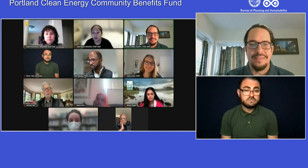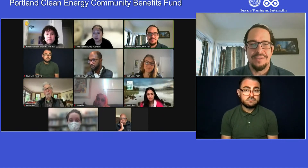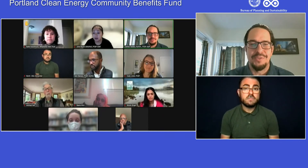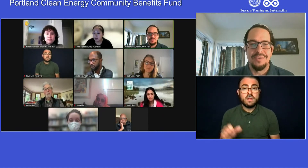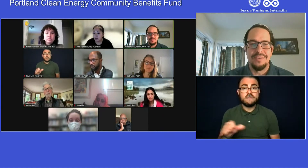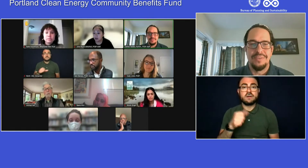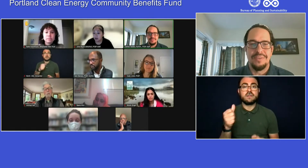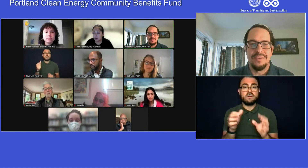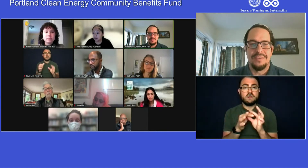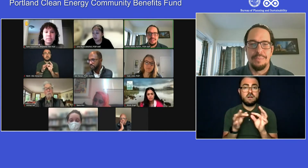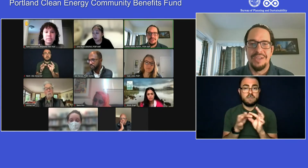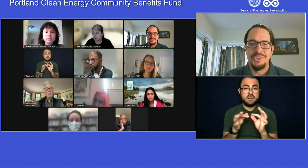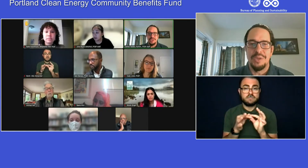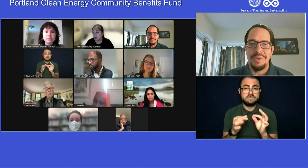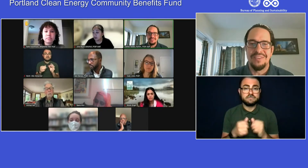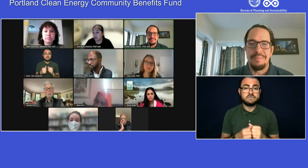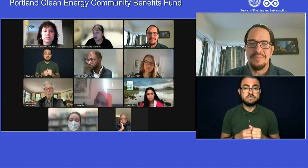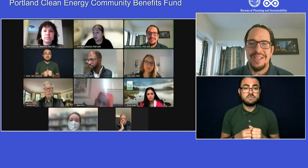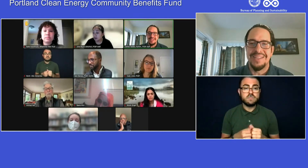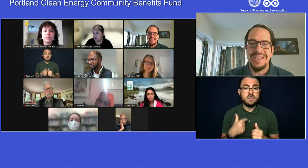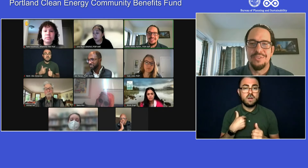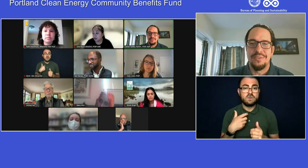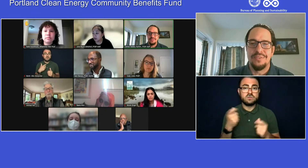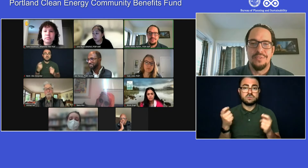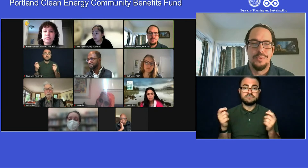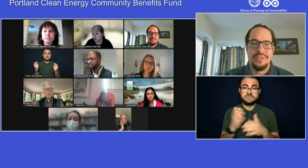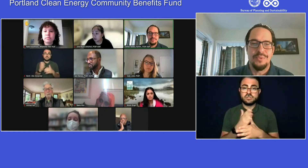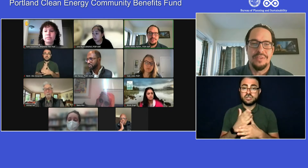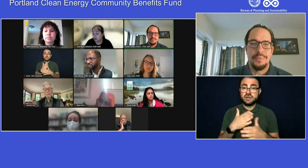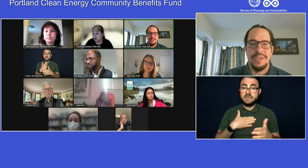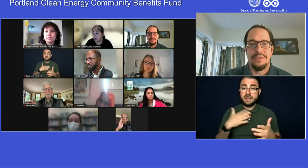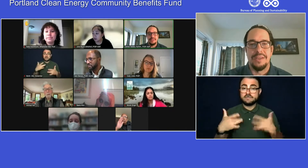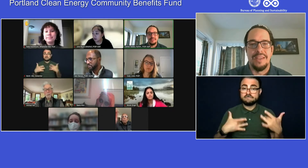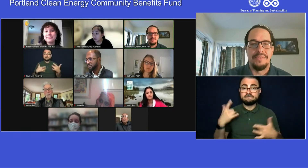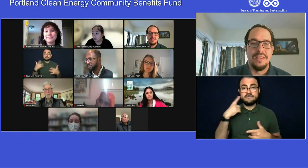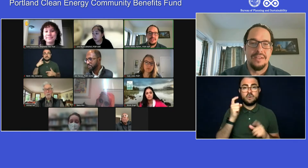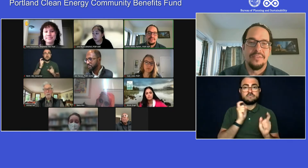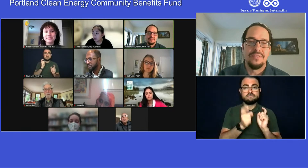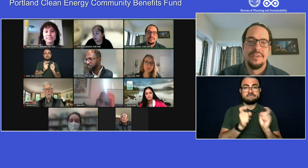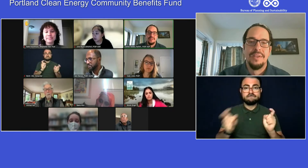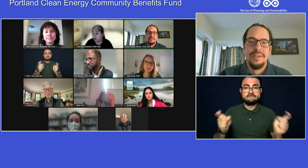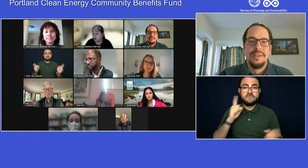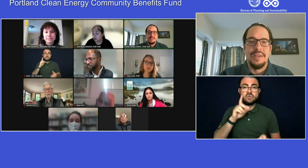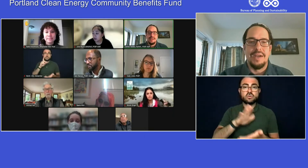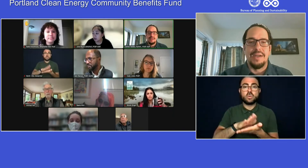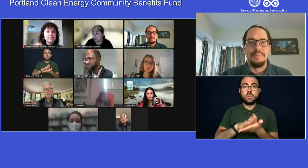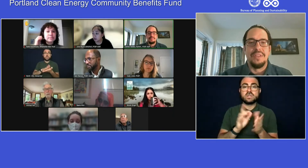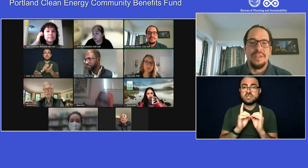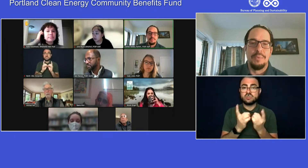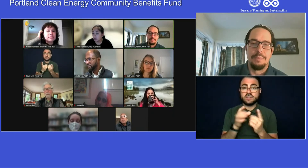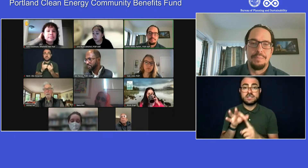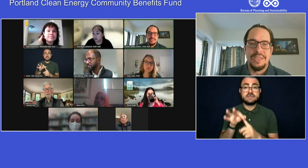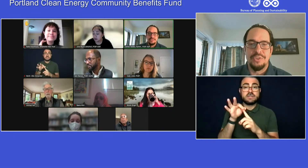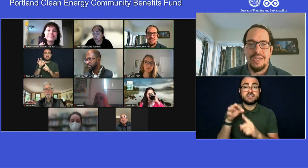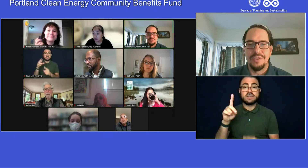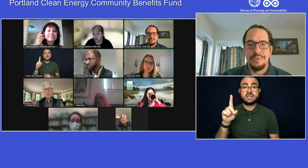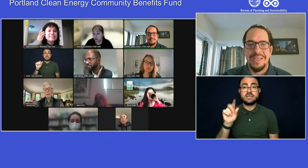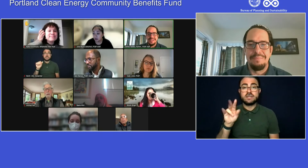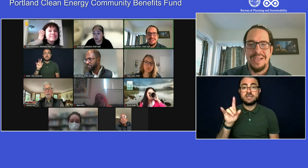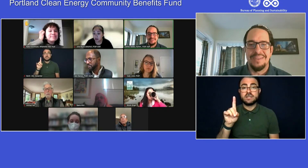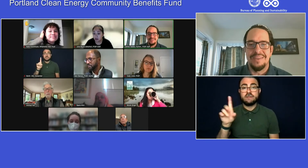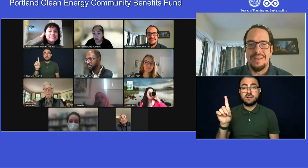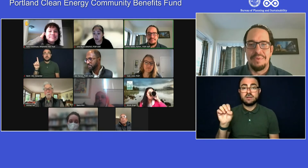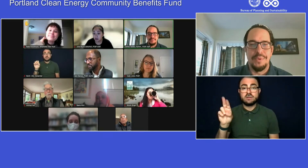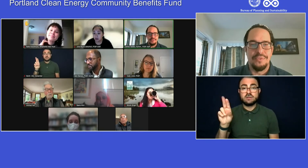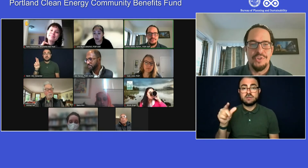like to celebrate and share my excitement for the allocations to school districts, particularly David Douglas, that it will potentially have such a